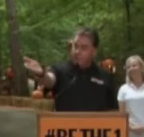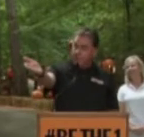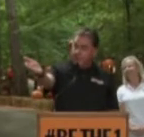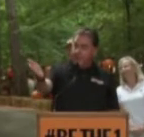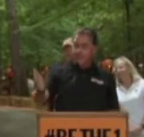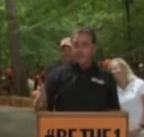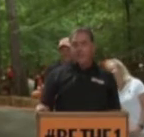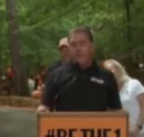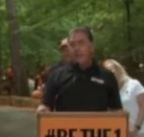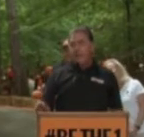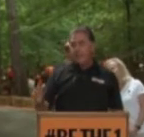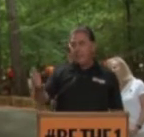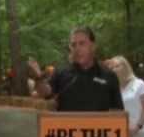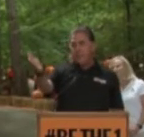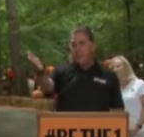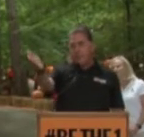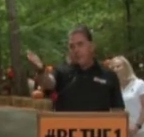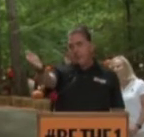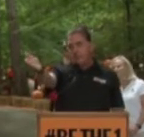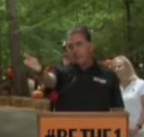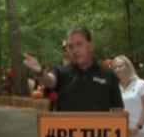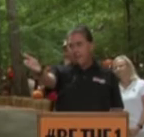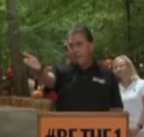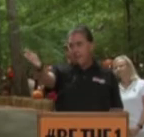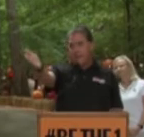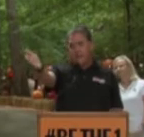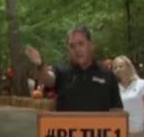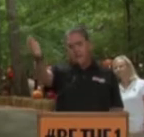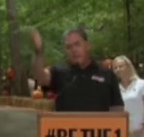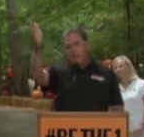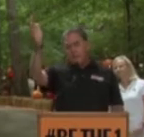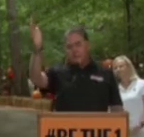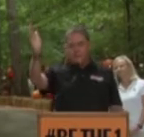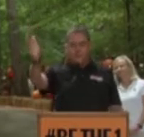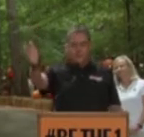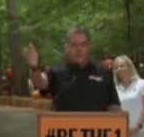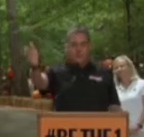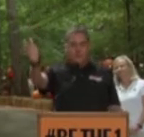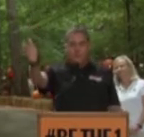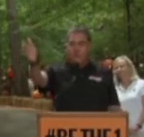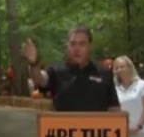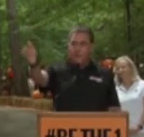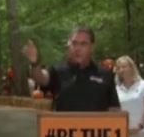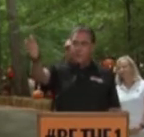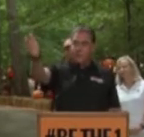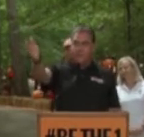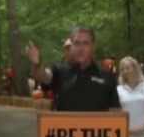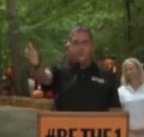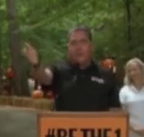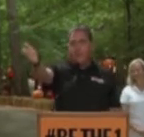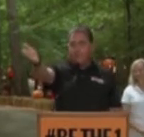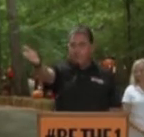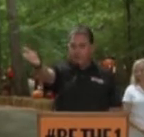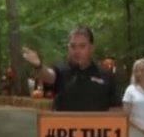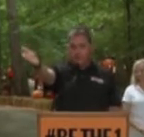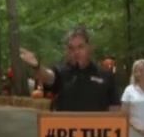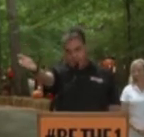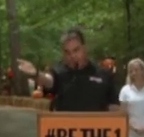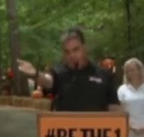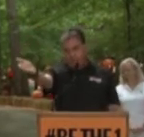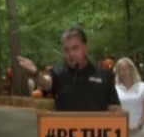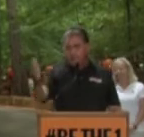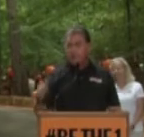also just want to recognize Ellen Hessen, who is the deputy mayor. She is the chief cook, bottle wash, chief of staff for the